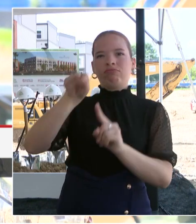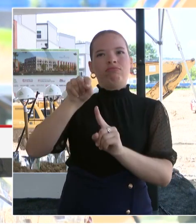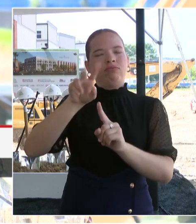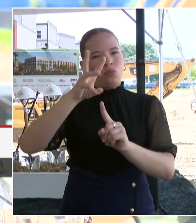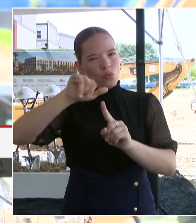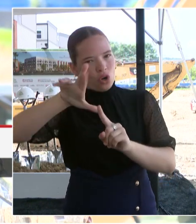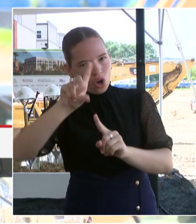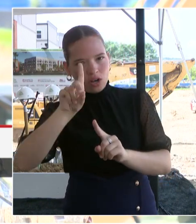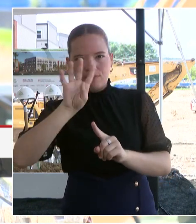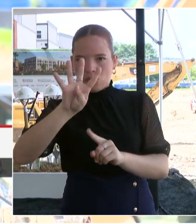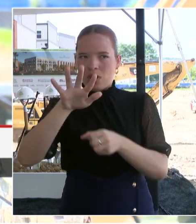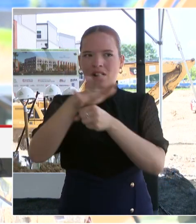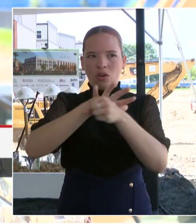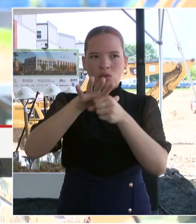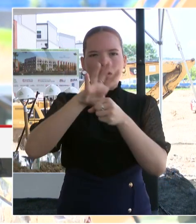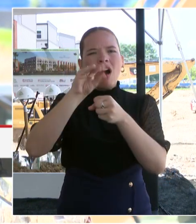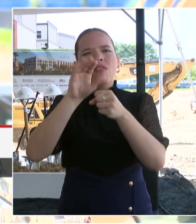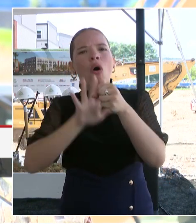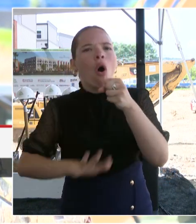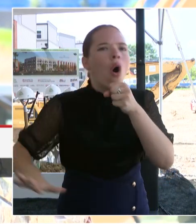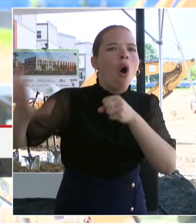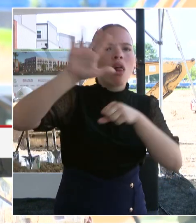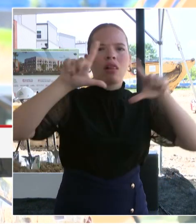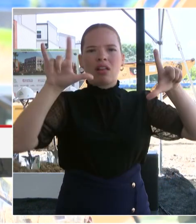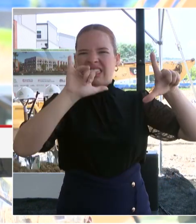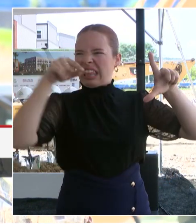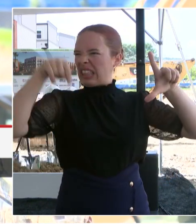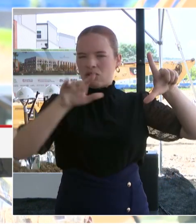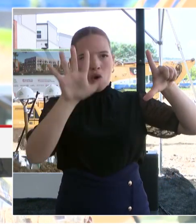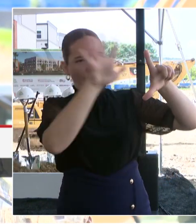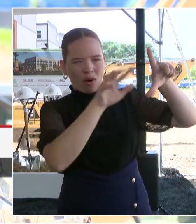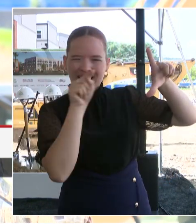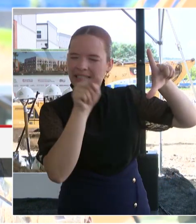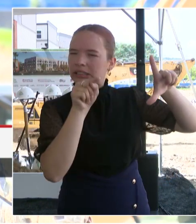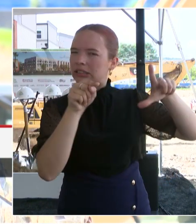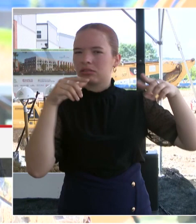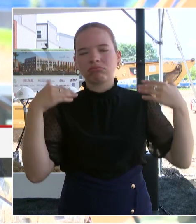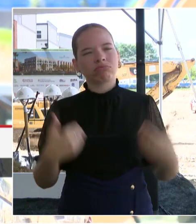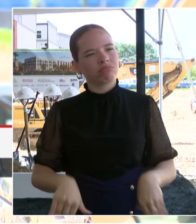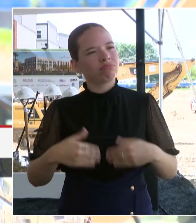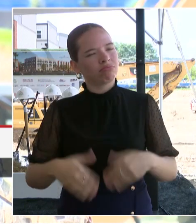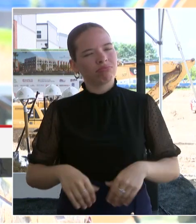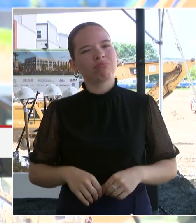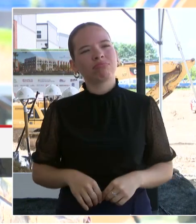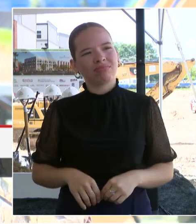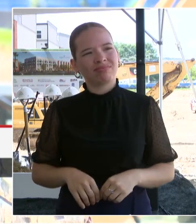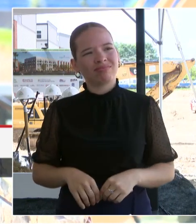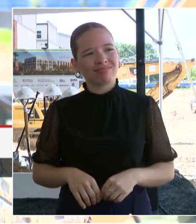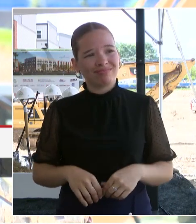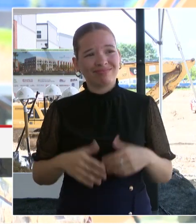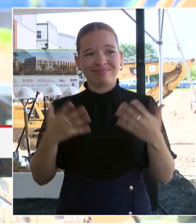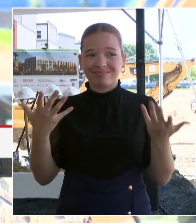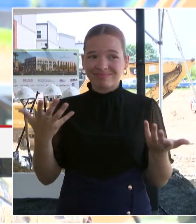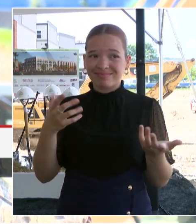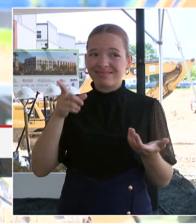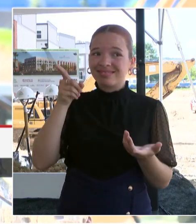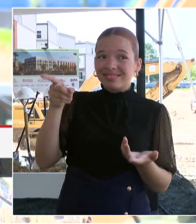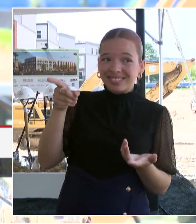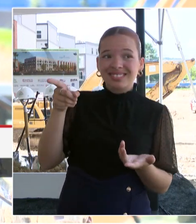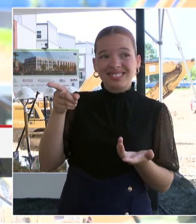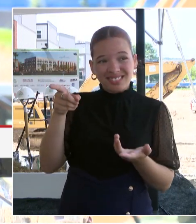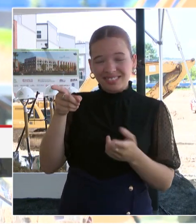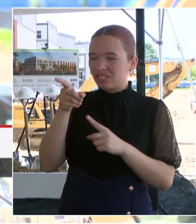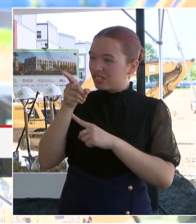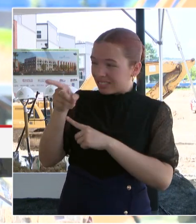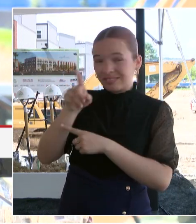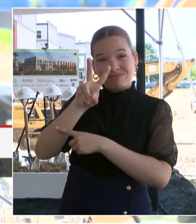Columbia. To Ms. Van especially, you are a hero, a shero, as what we would call it. And